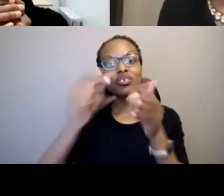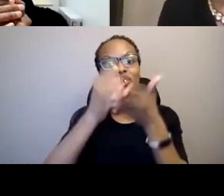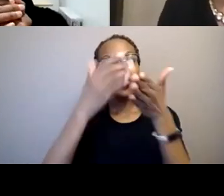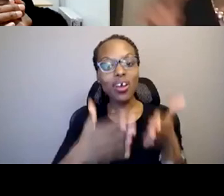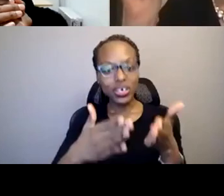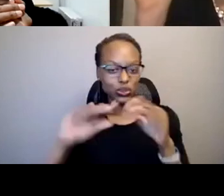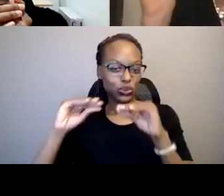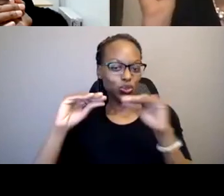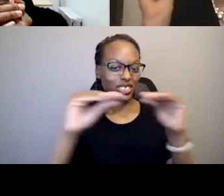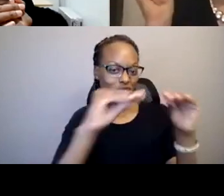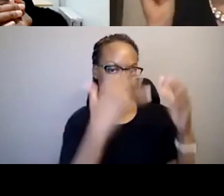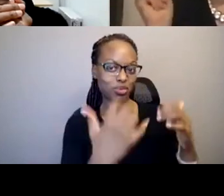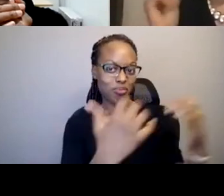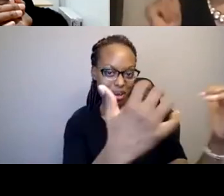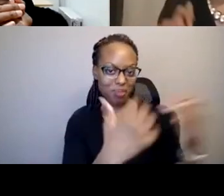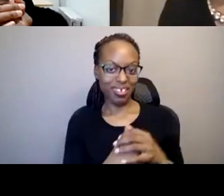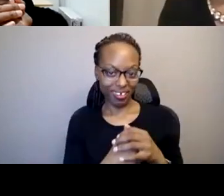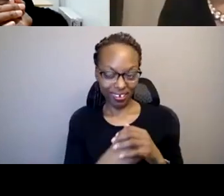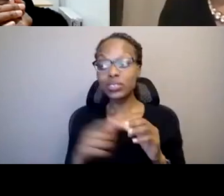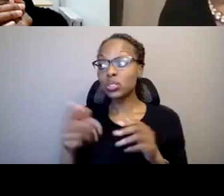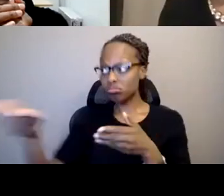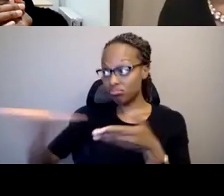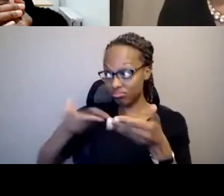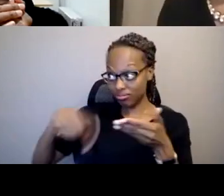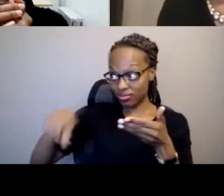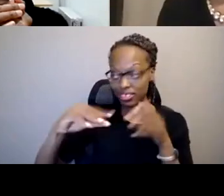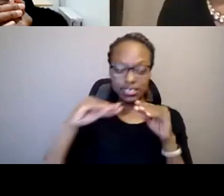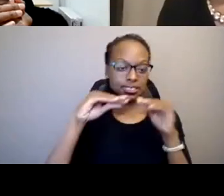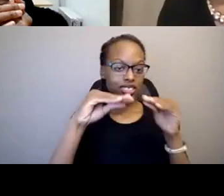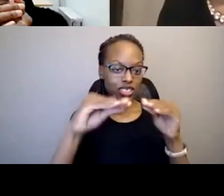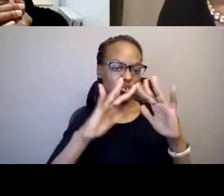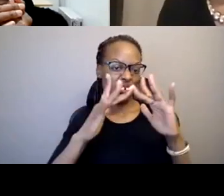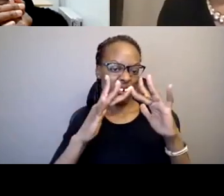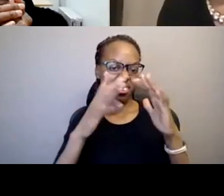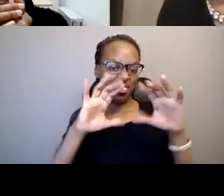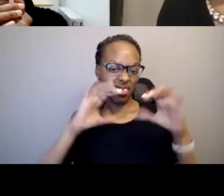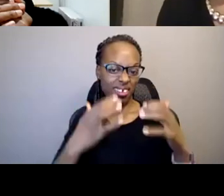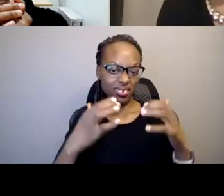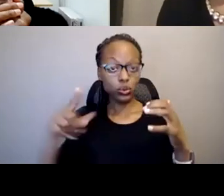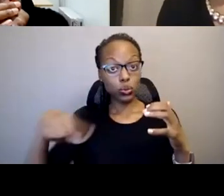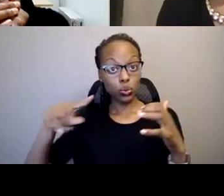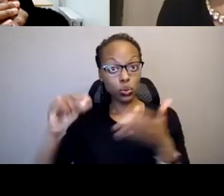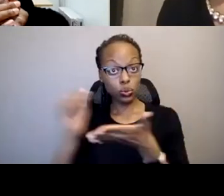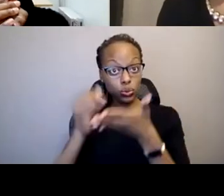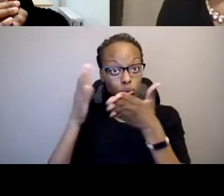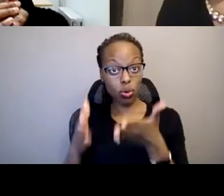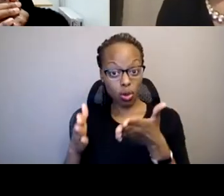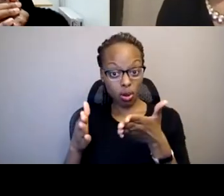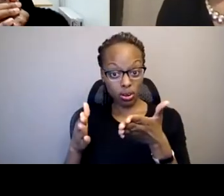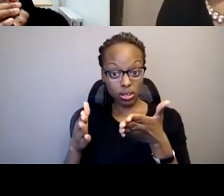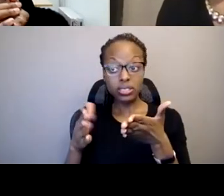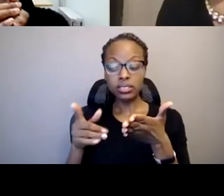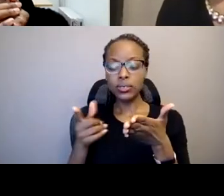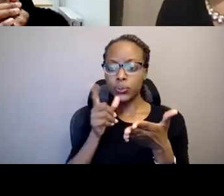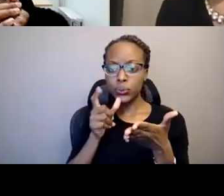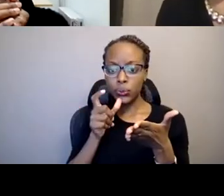now, to teach virtual classes. And this group of artists are the artists that we, during our tour, we've come